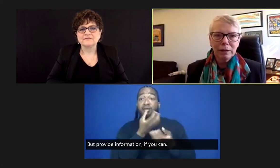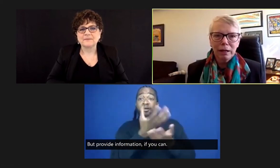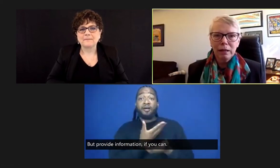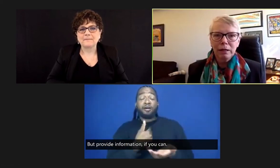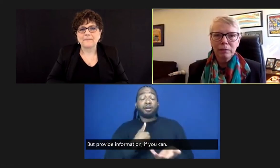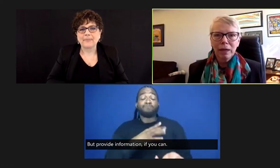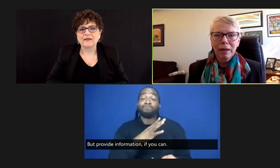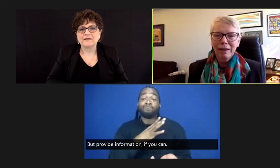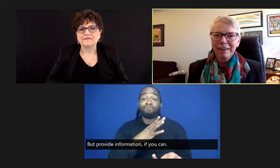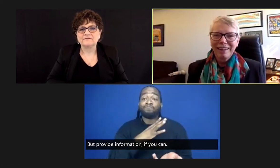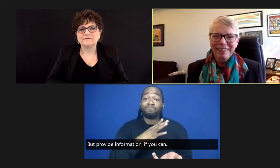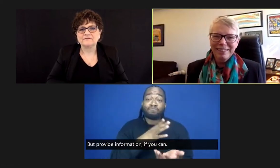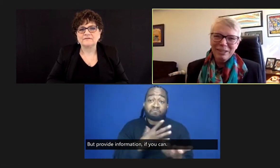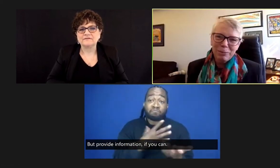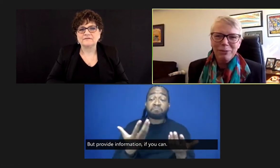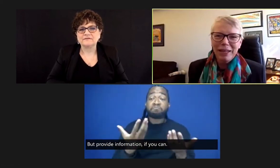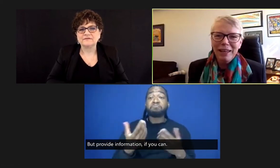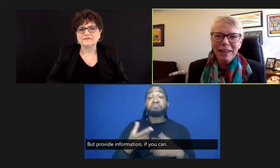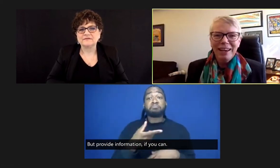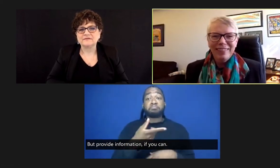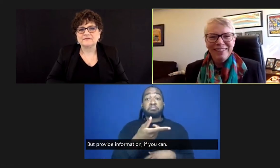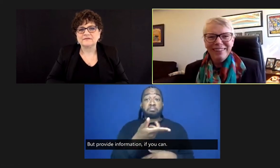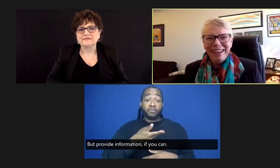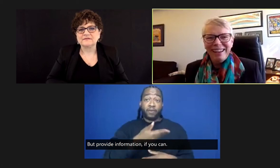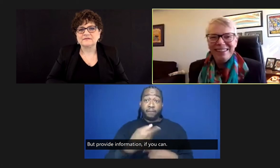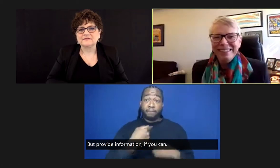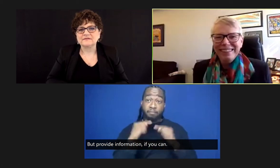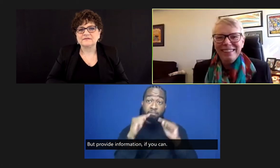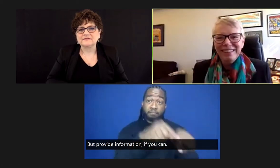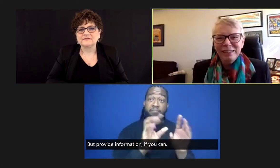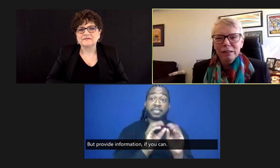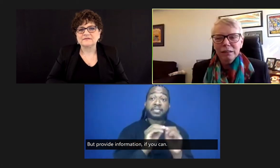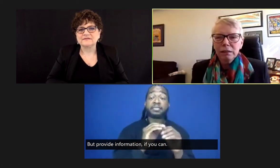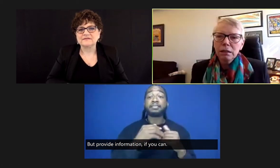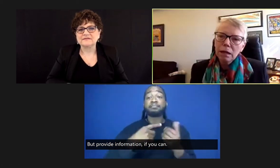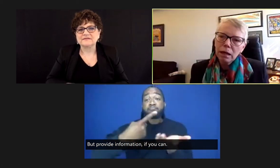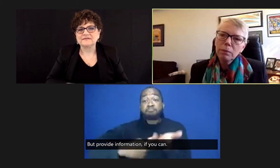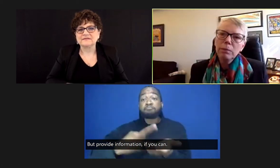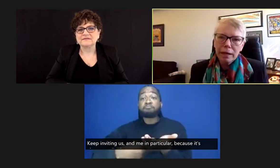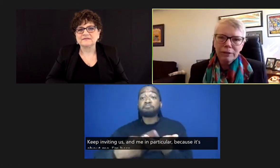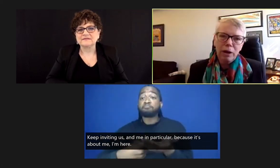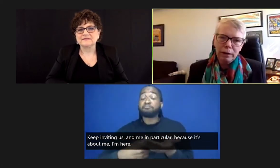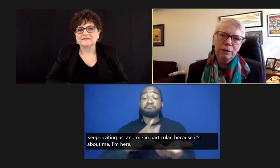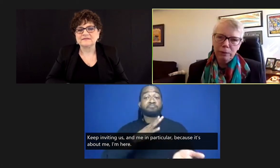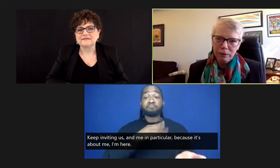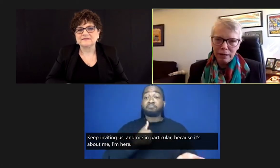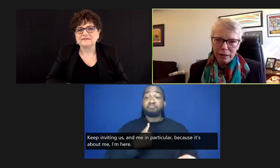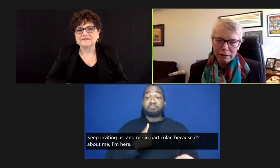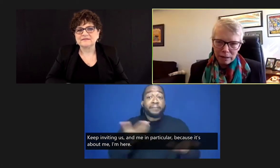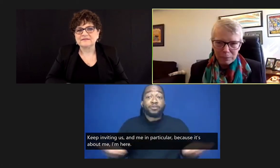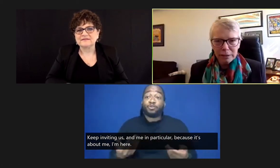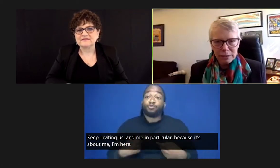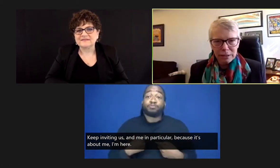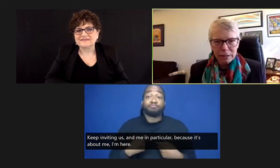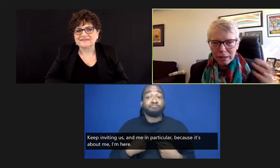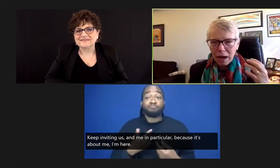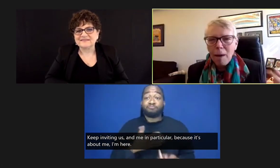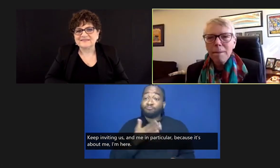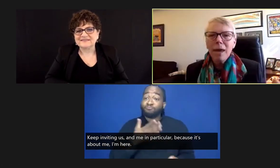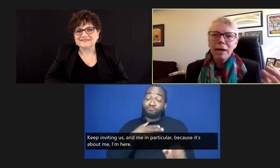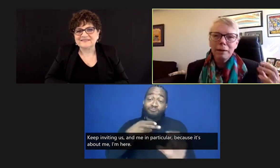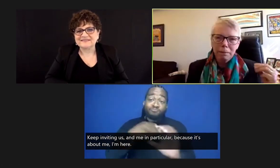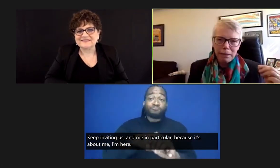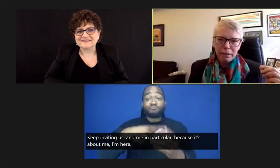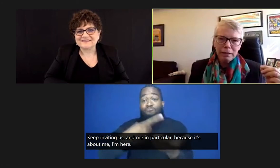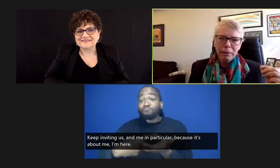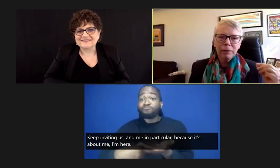particular, because it's about me. I'm here to come and talk to you and to come and listen and